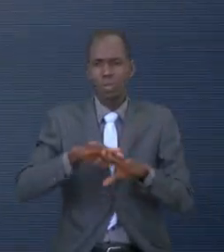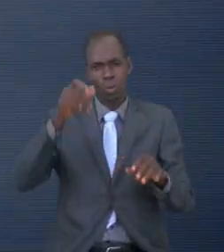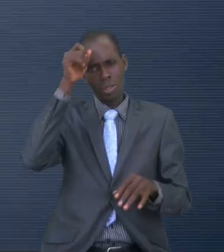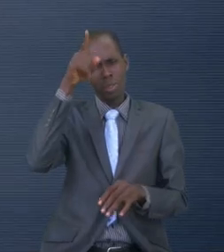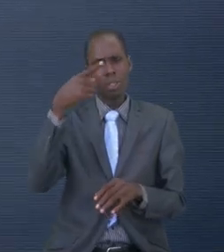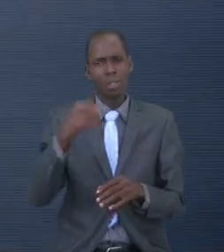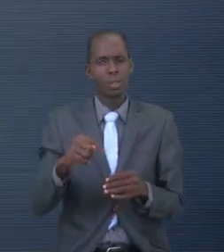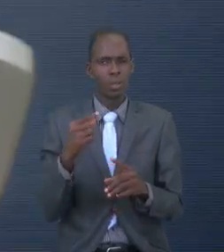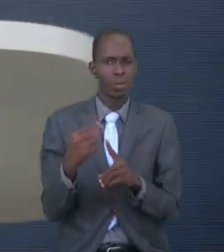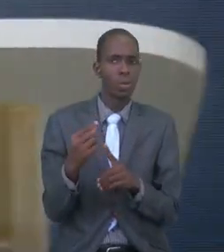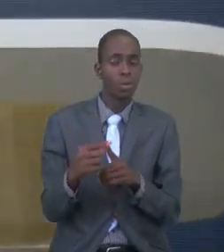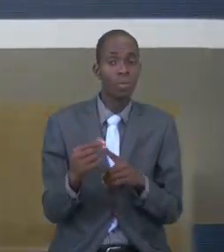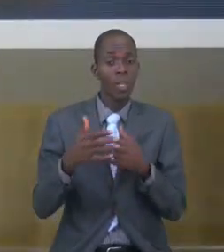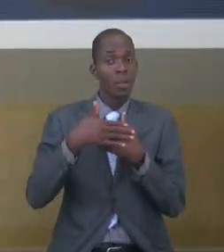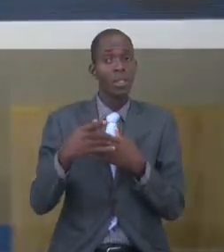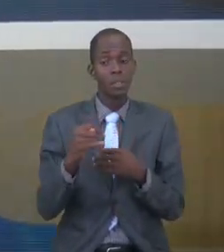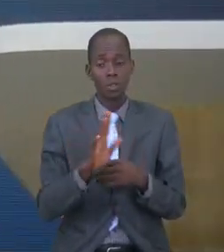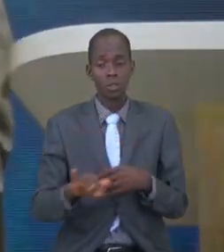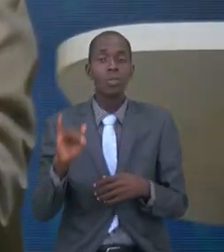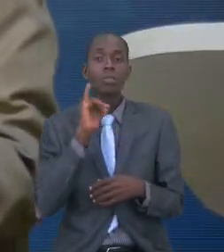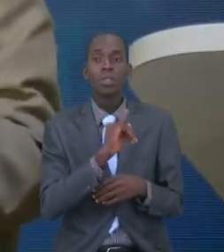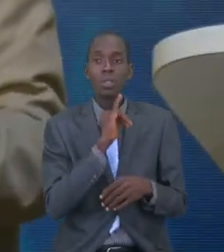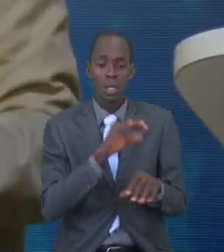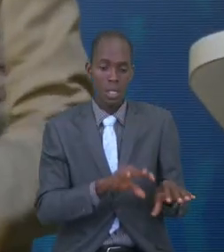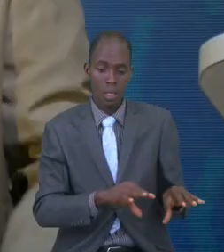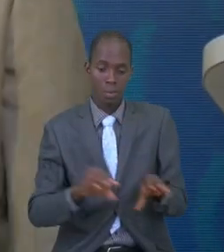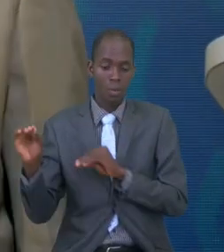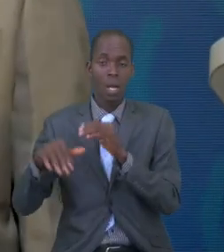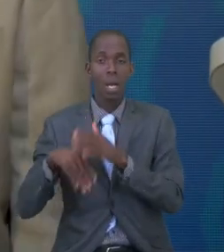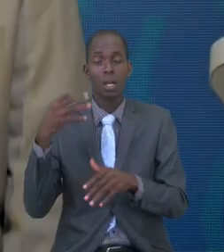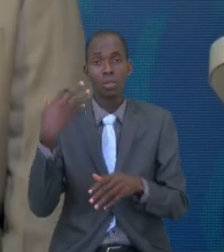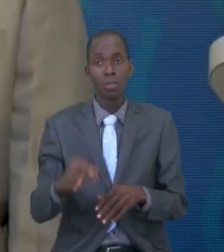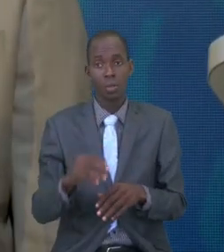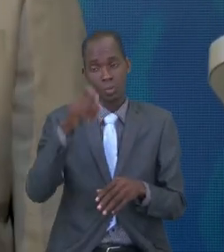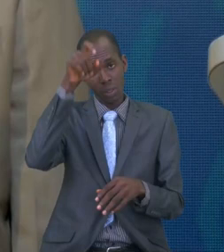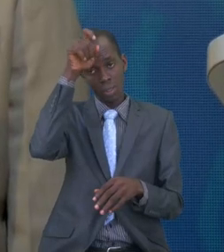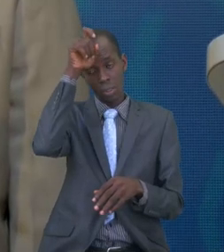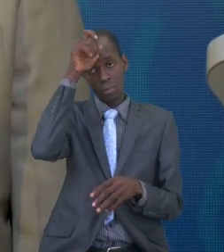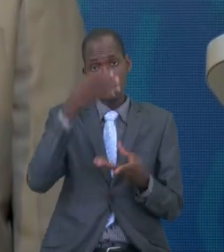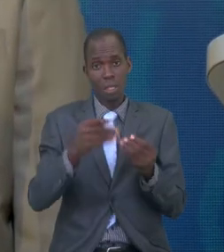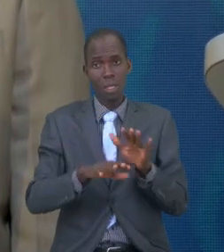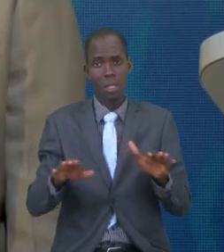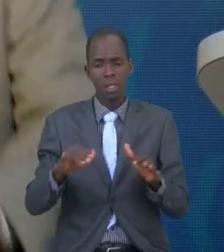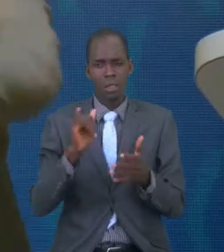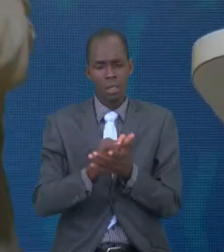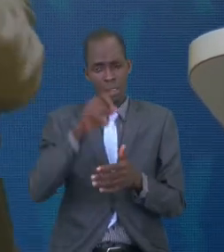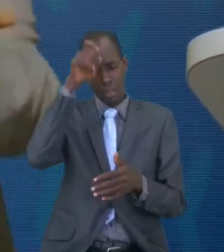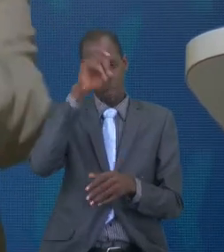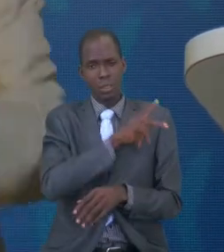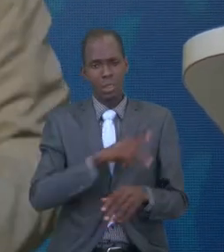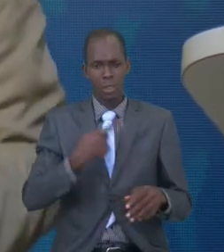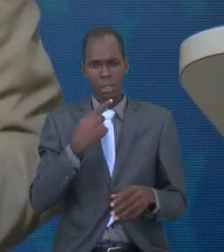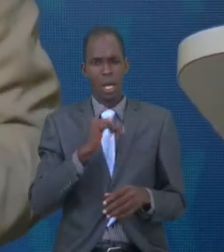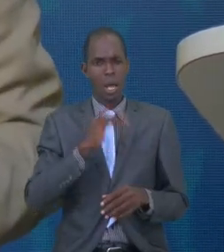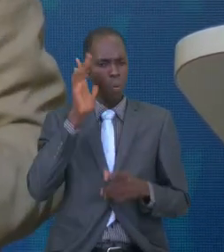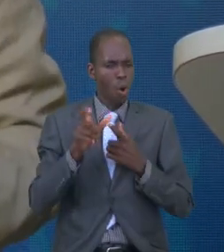children of Israel left Egypt, he said, I run after them. You know the